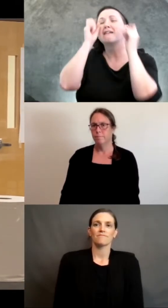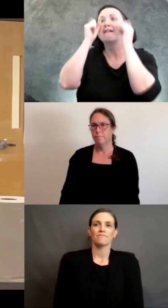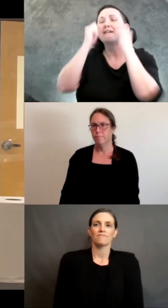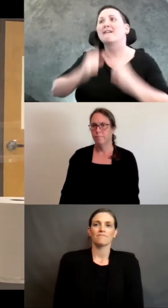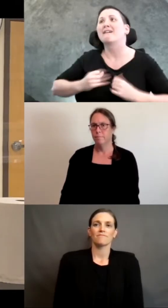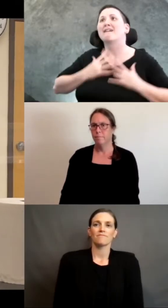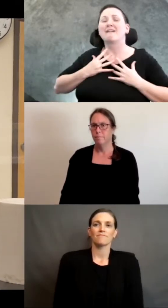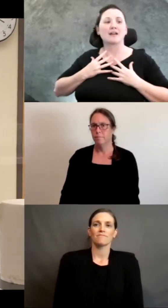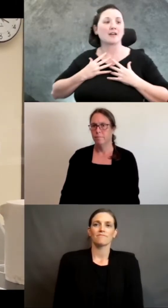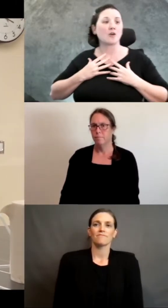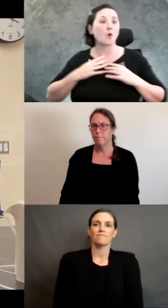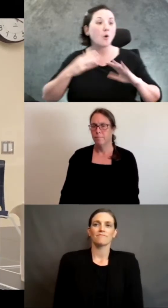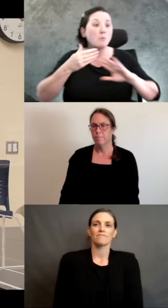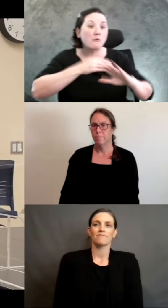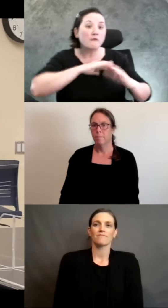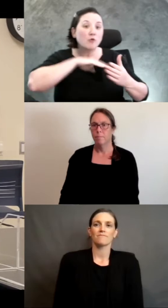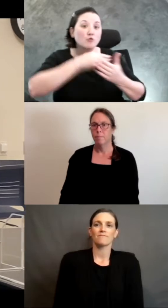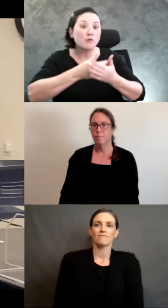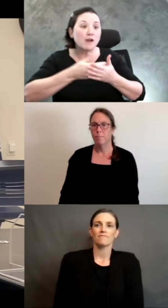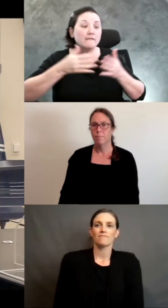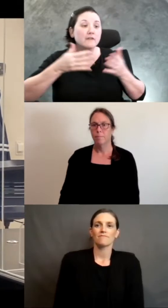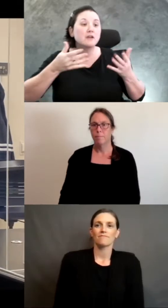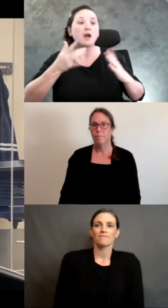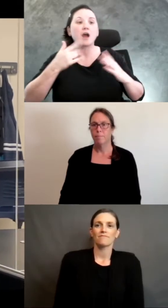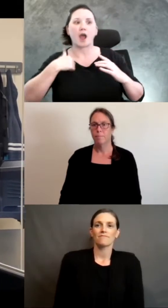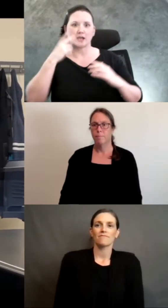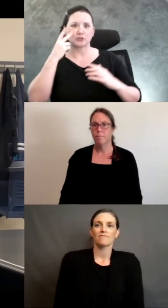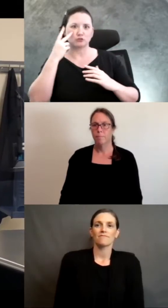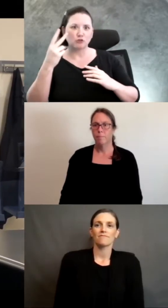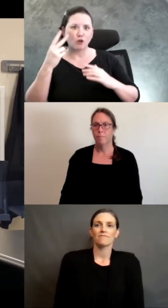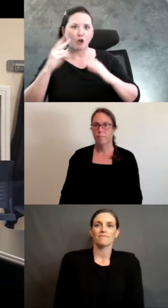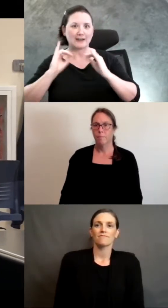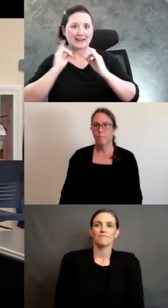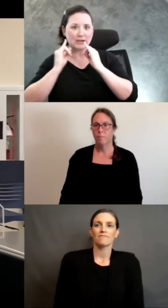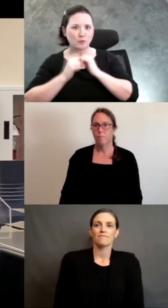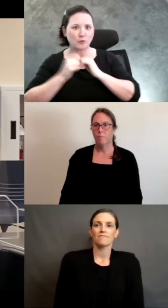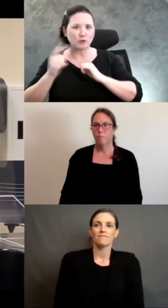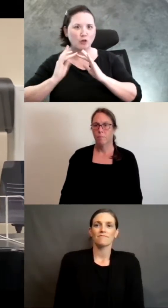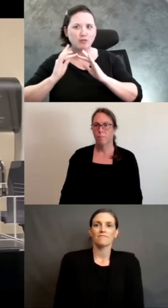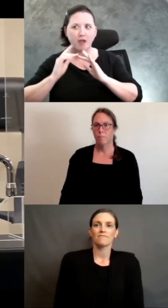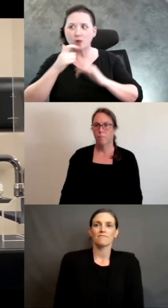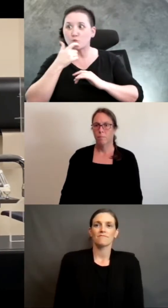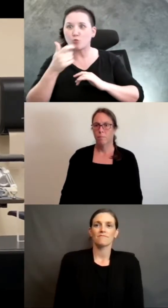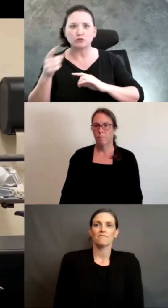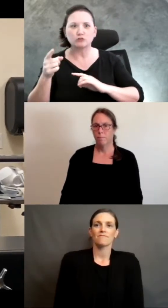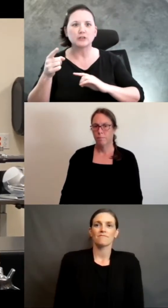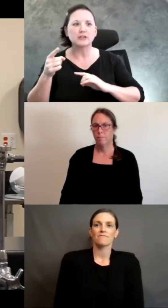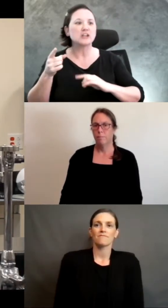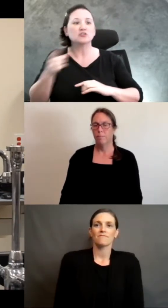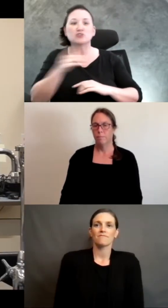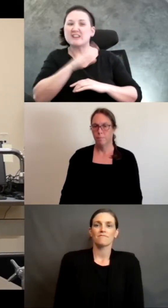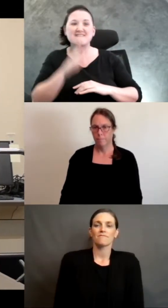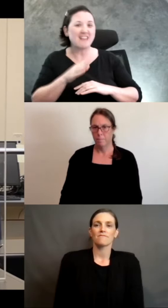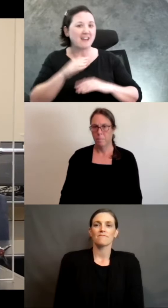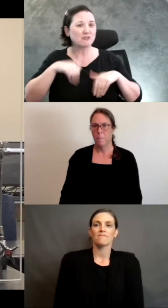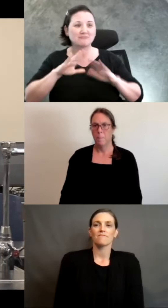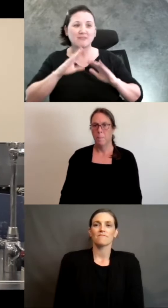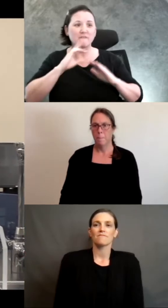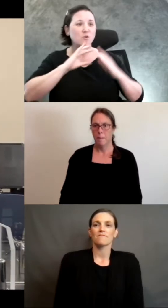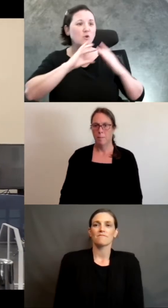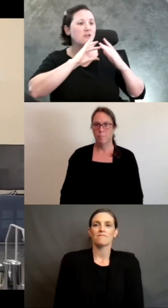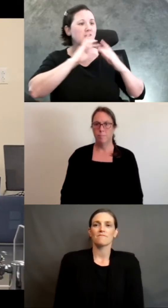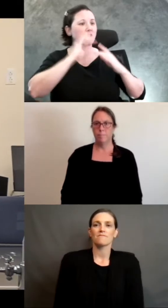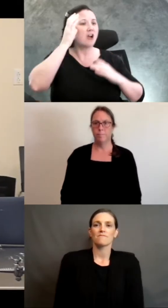gave and read an interview with her online. She never let up pushing for common sense, accessibility,